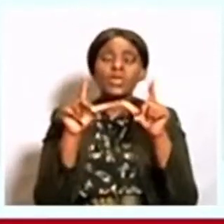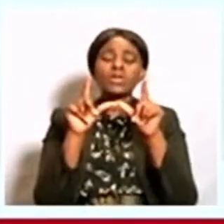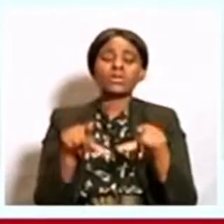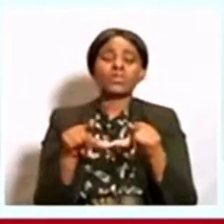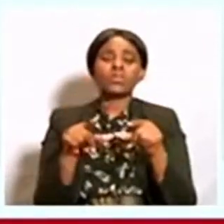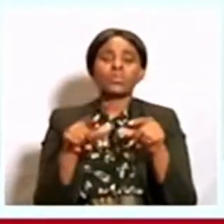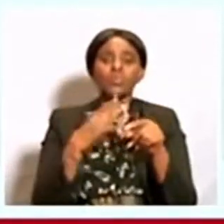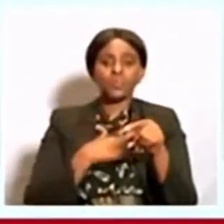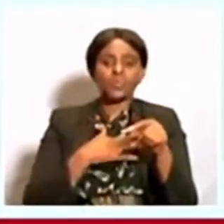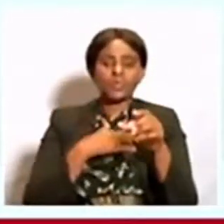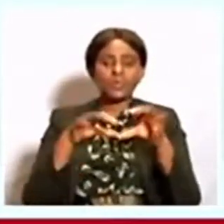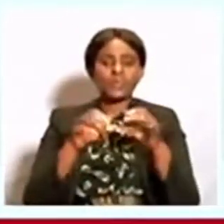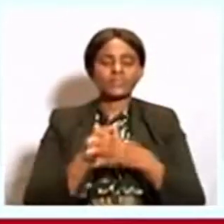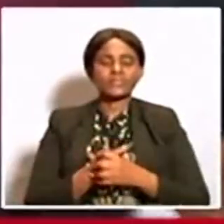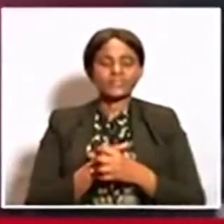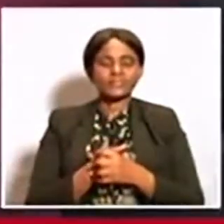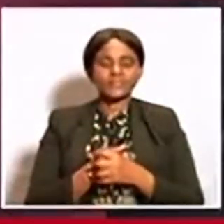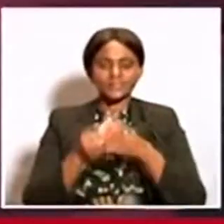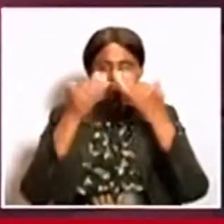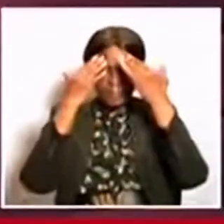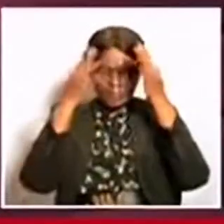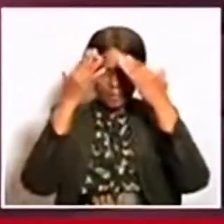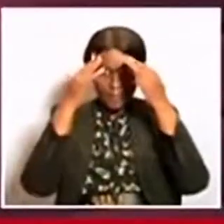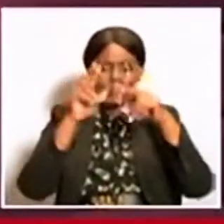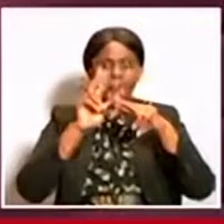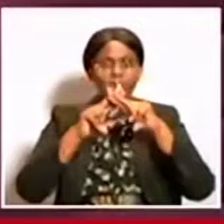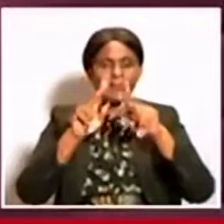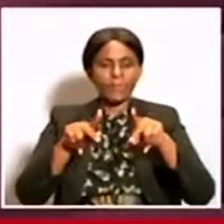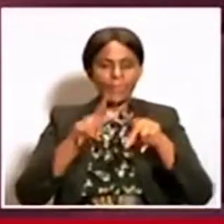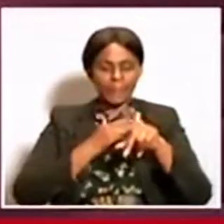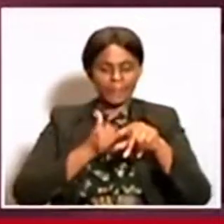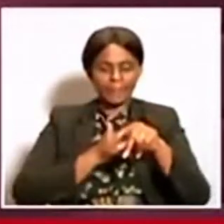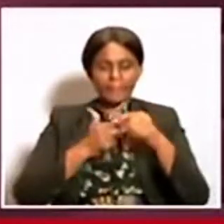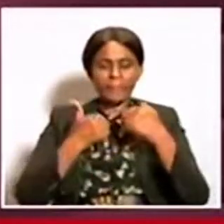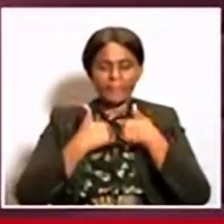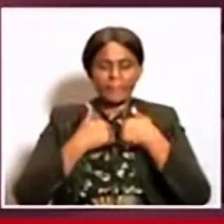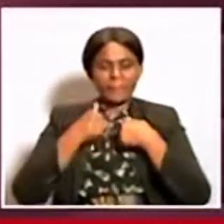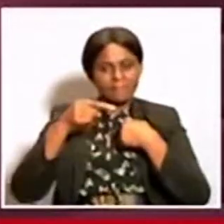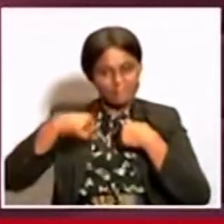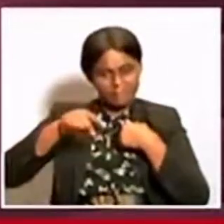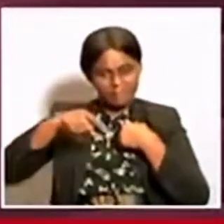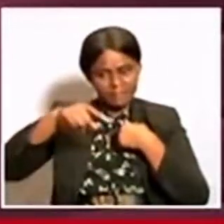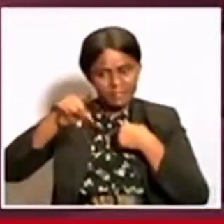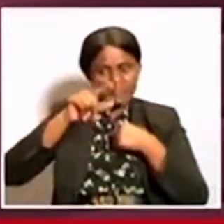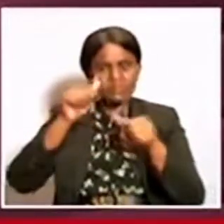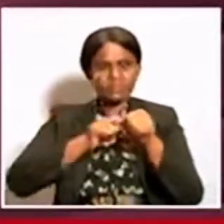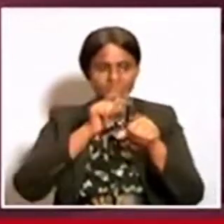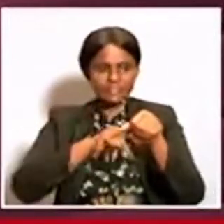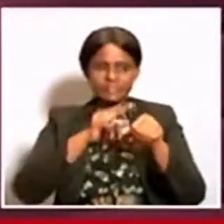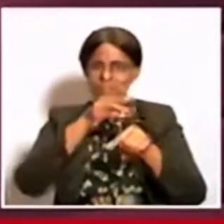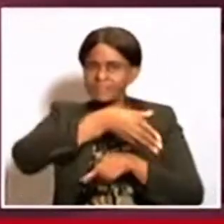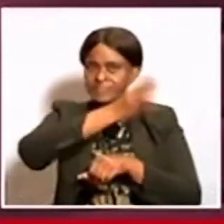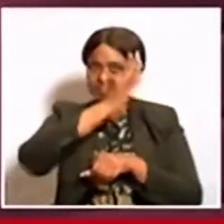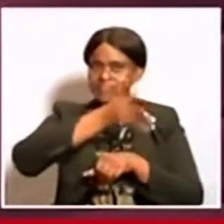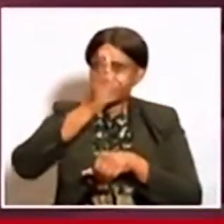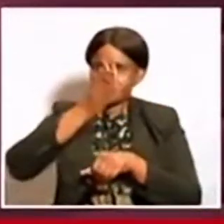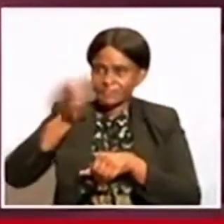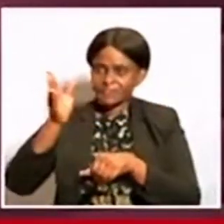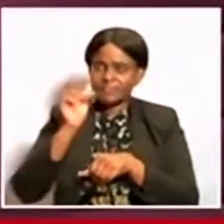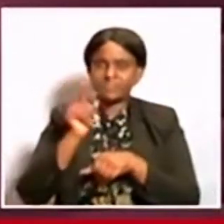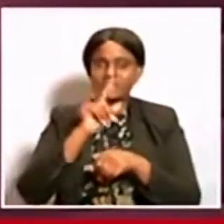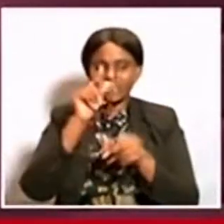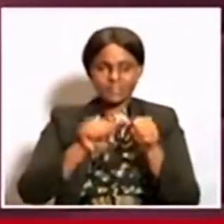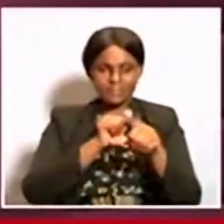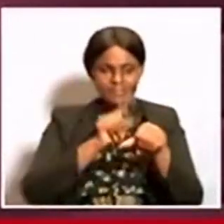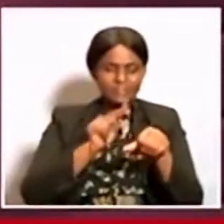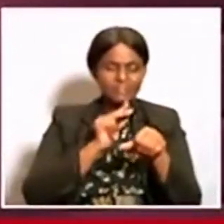Please proceed. on sensitization, Chair, we've done it. It's an ongoing now. Each time we go in the field, each time